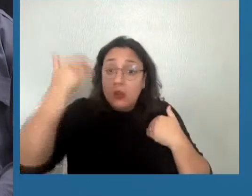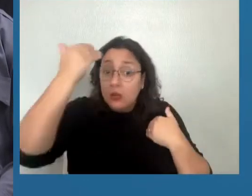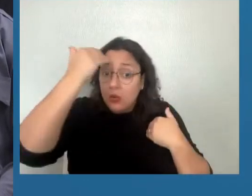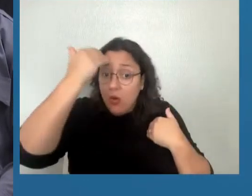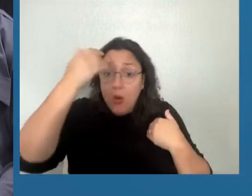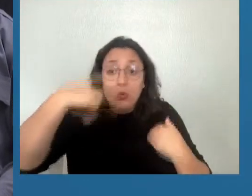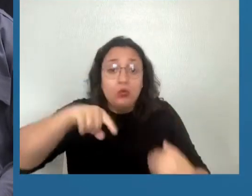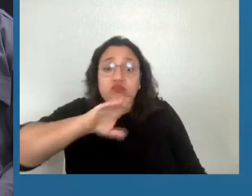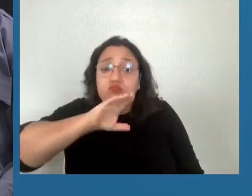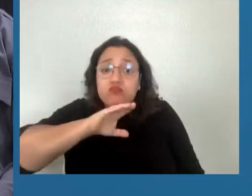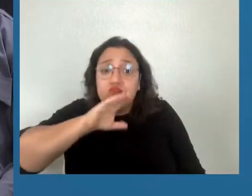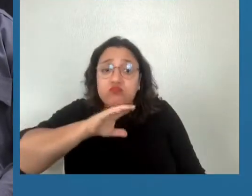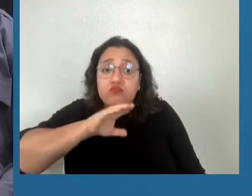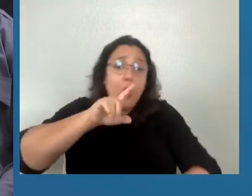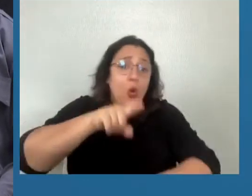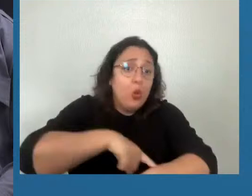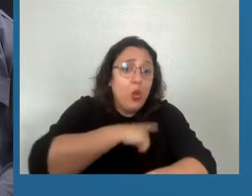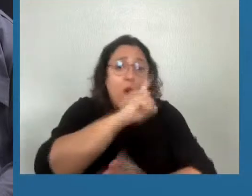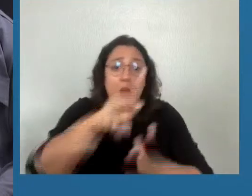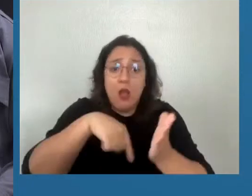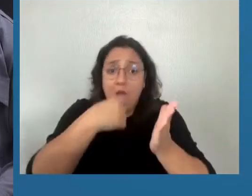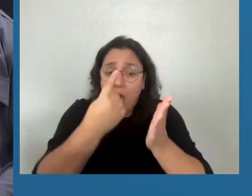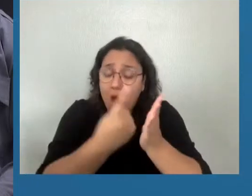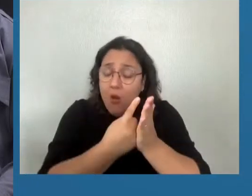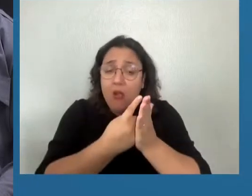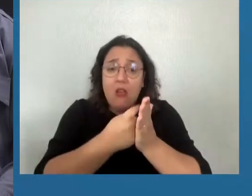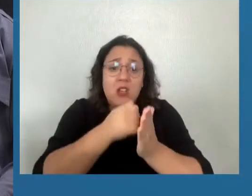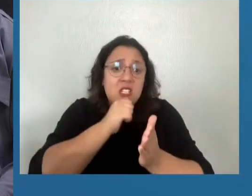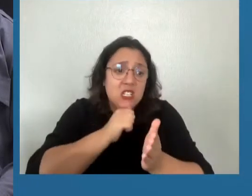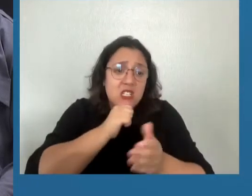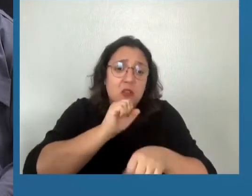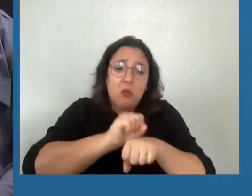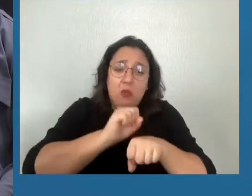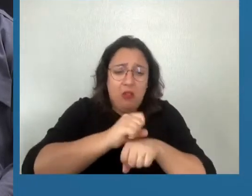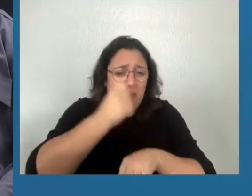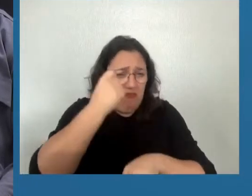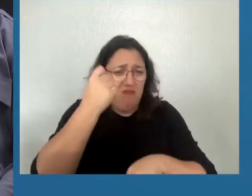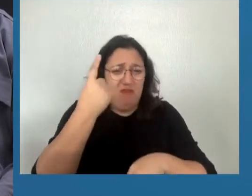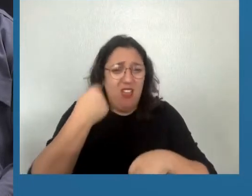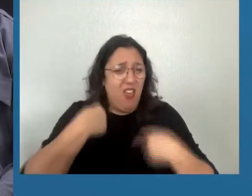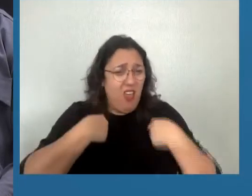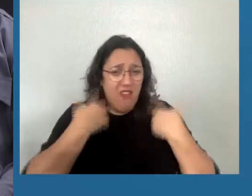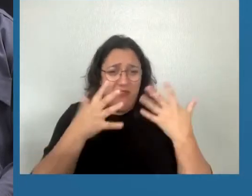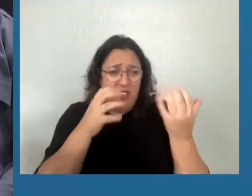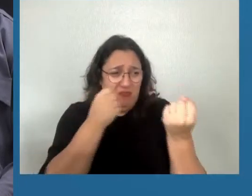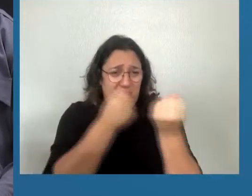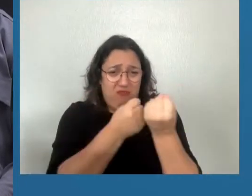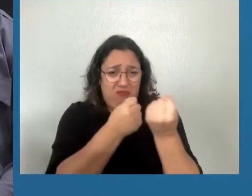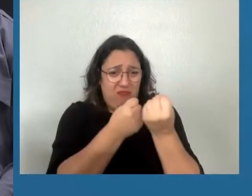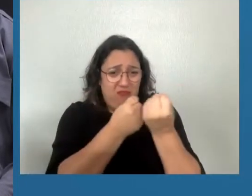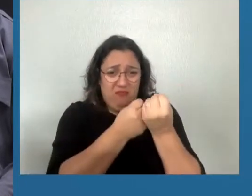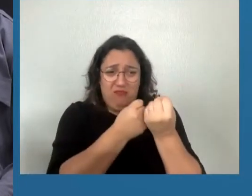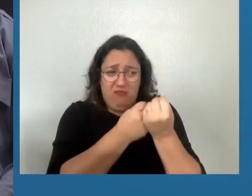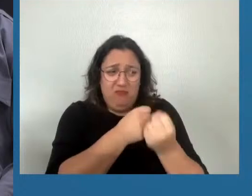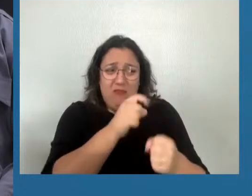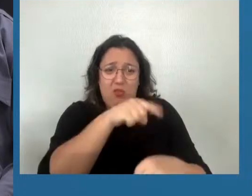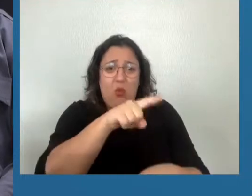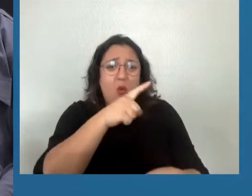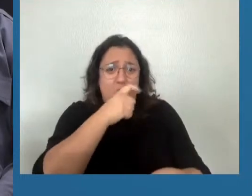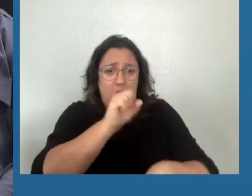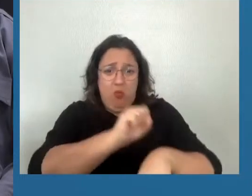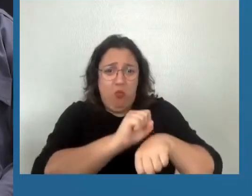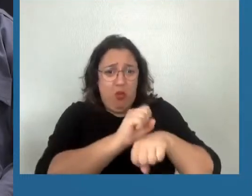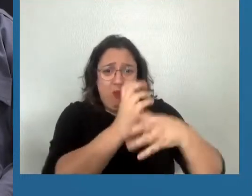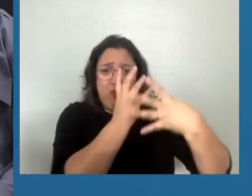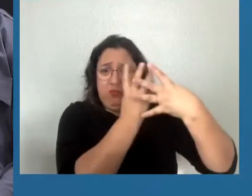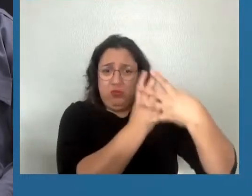hours. I have long stood with the corrections officers of this state, more than I'm going to guess any other governor, and say these conditions are